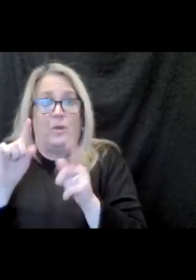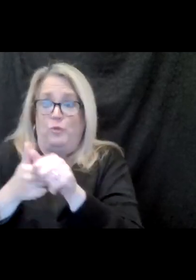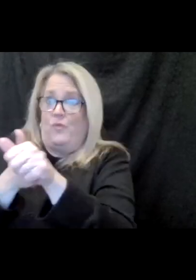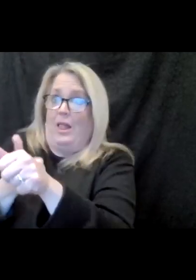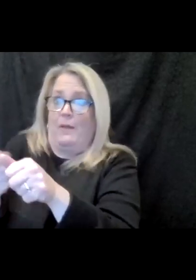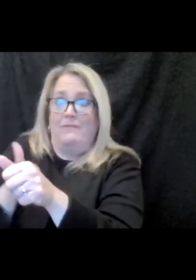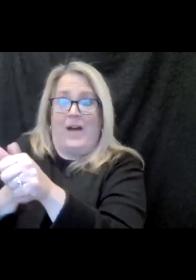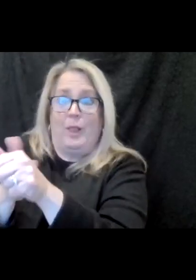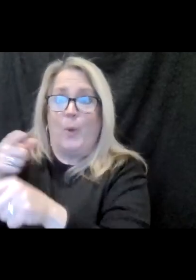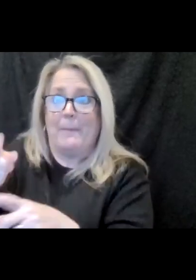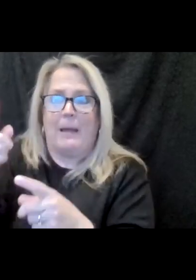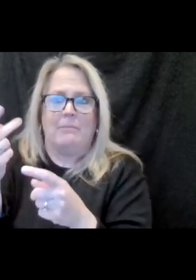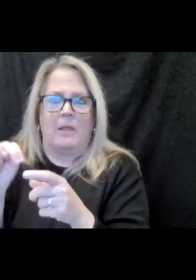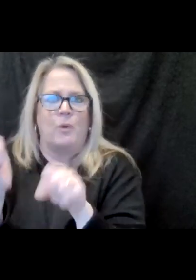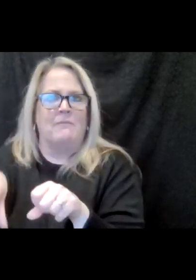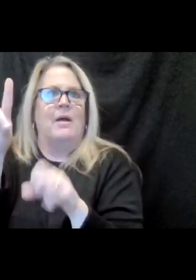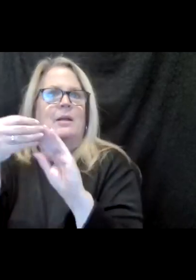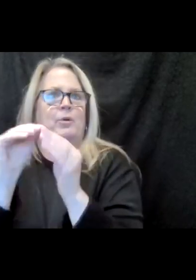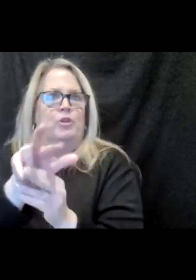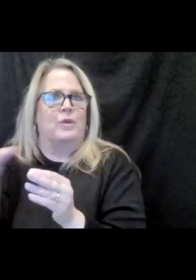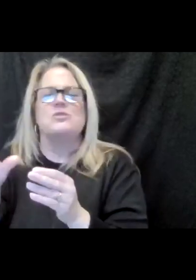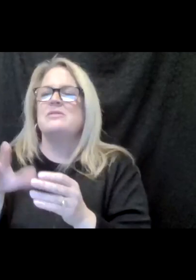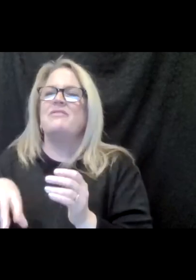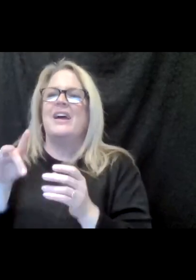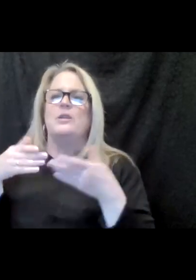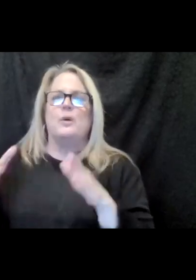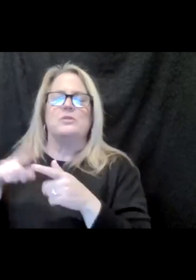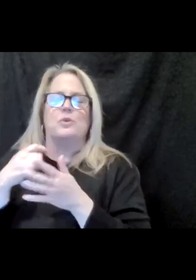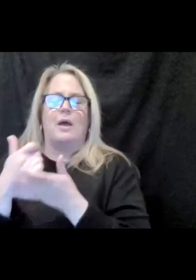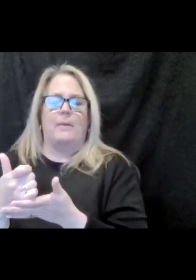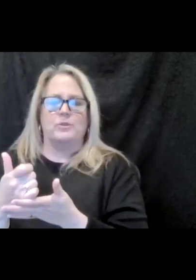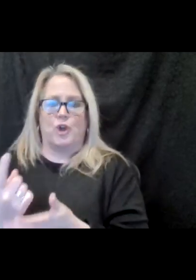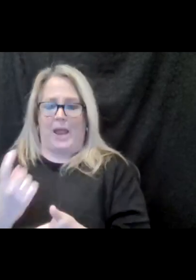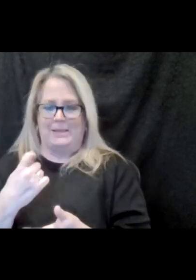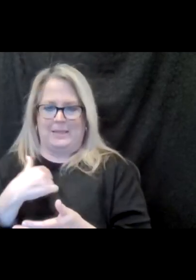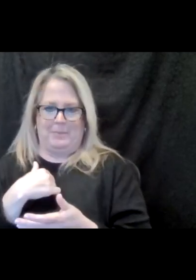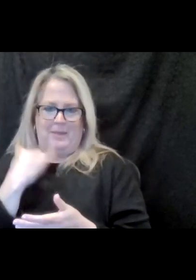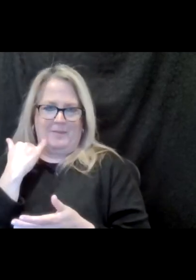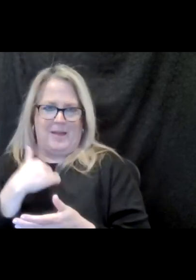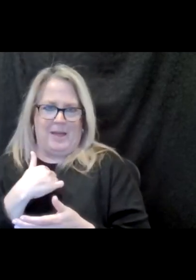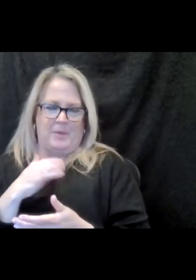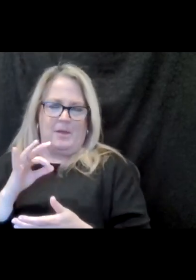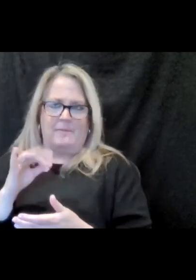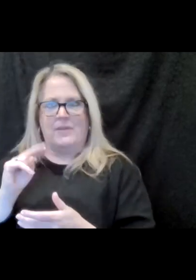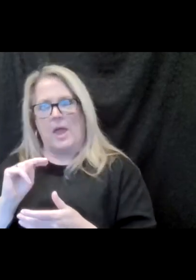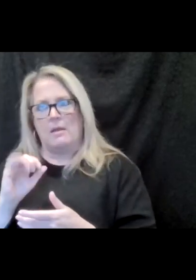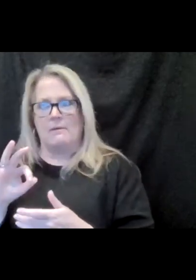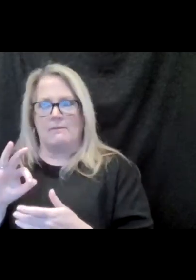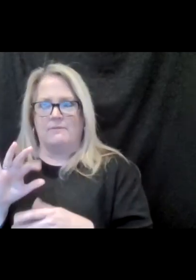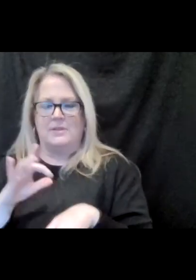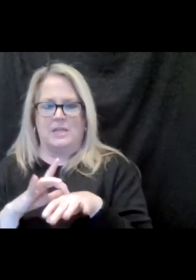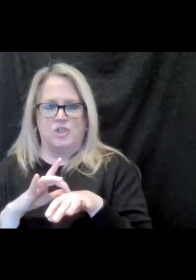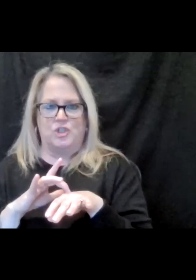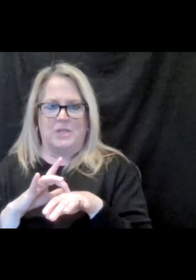finding those ways to be able to help, right? So you're asking me if I'm a fan of